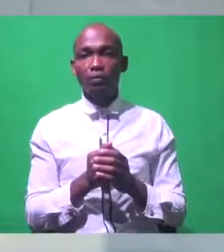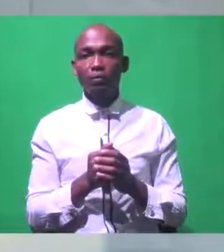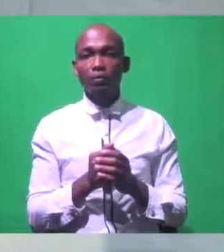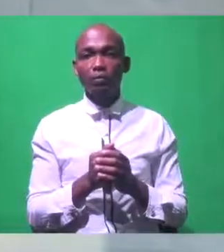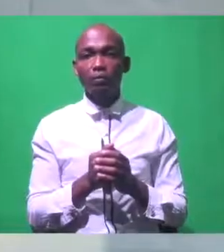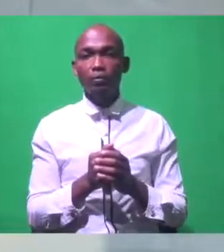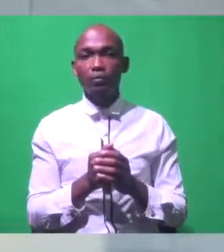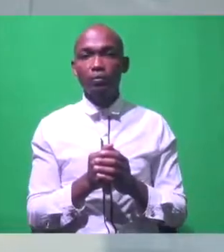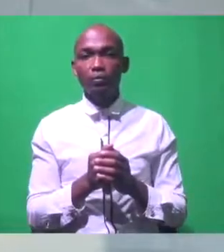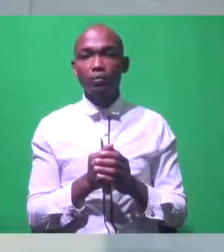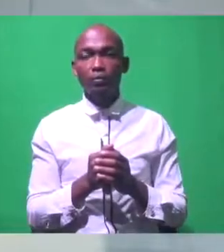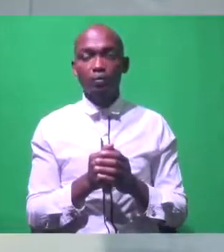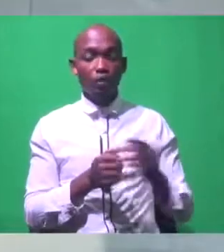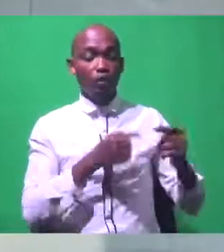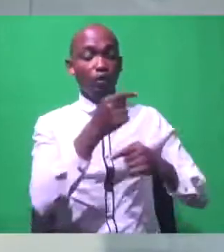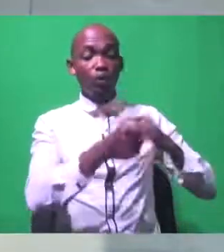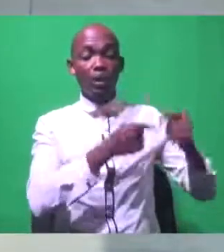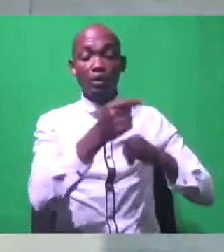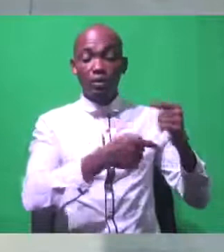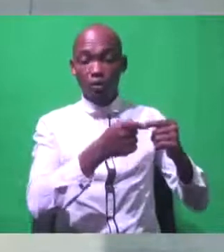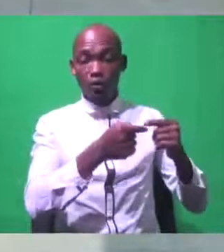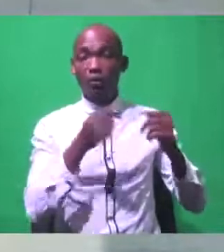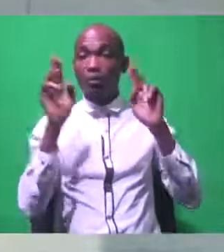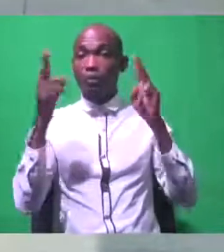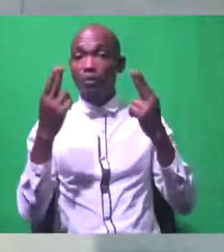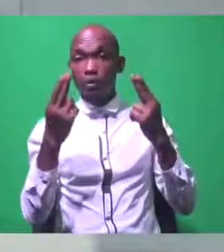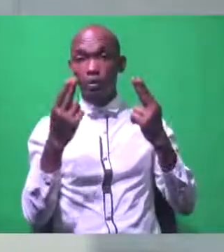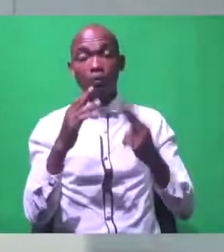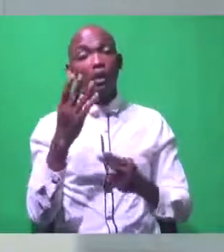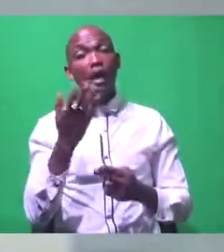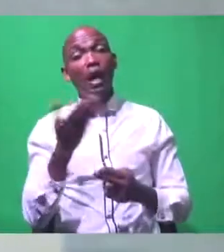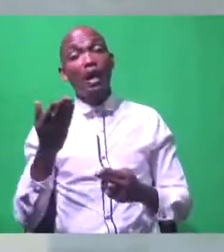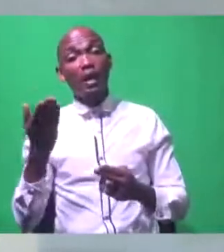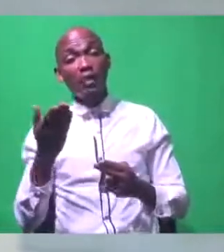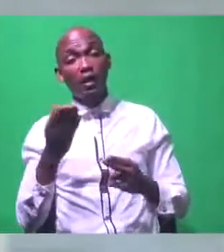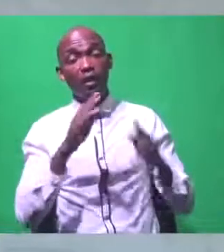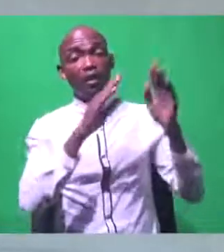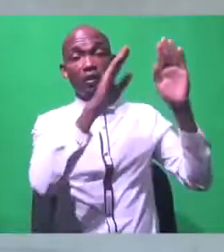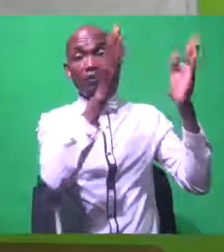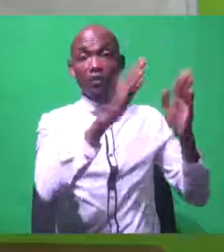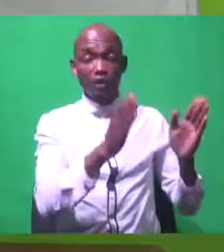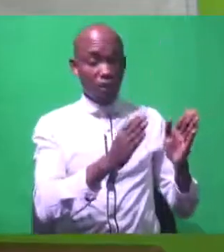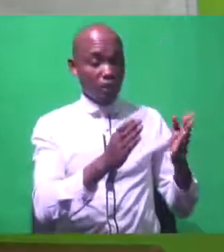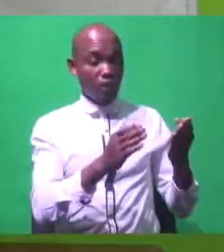If we are together, we proceed with our lesson. Another characteristic or another